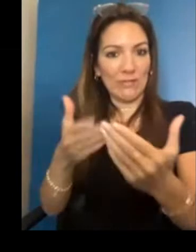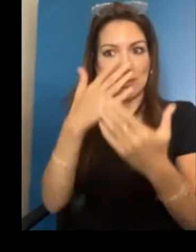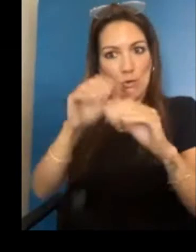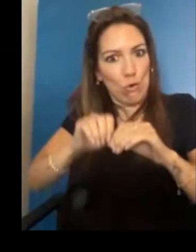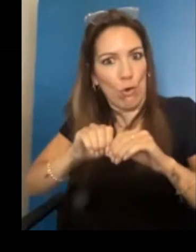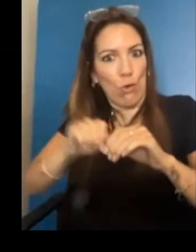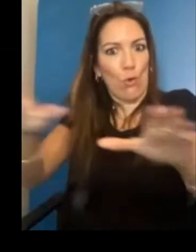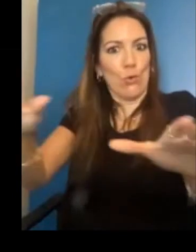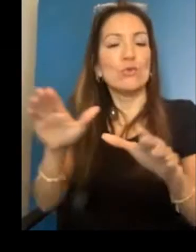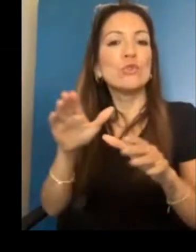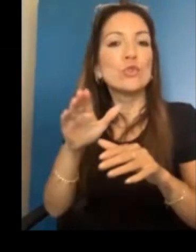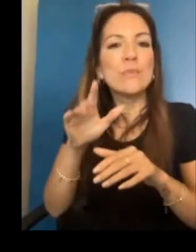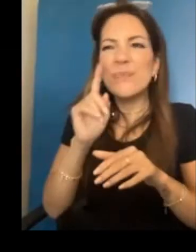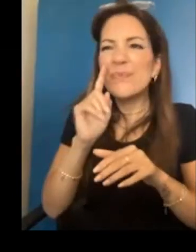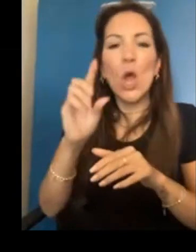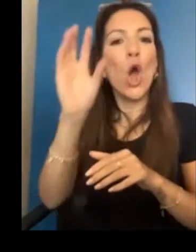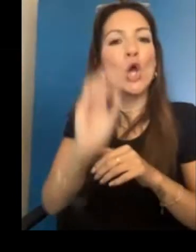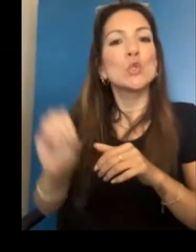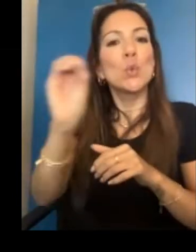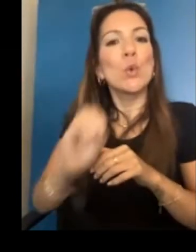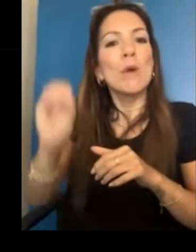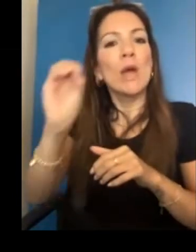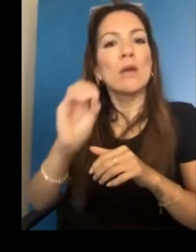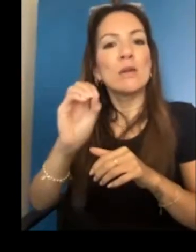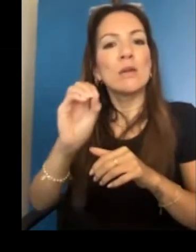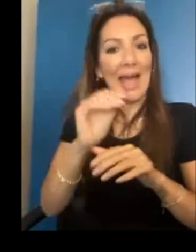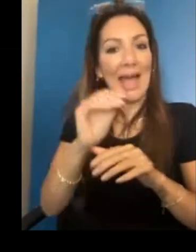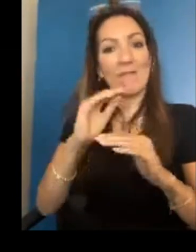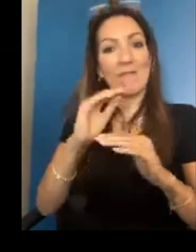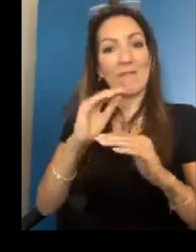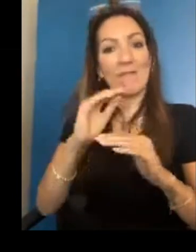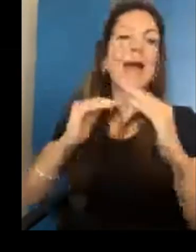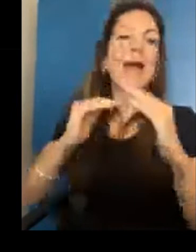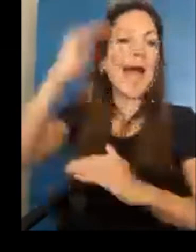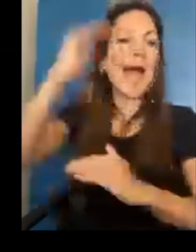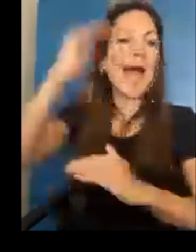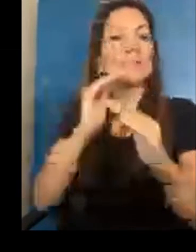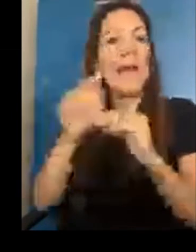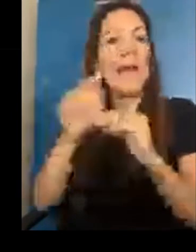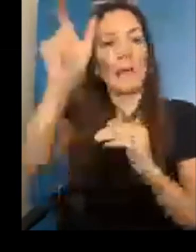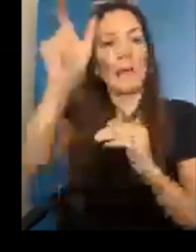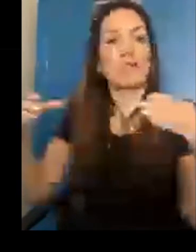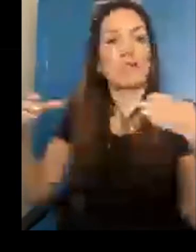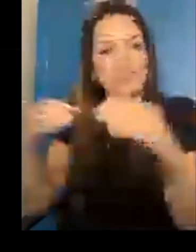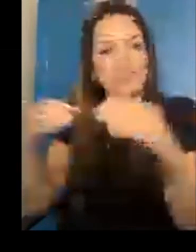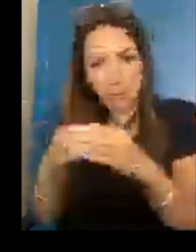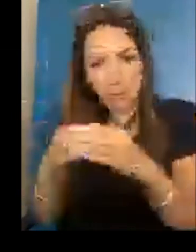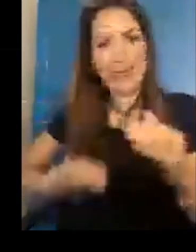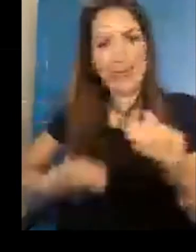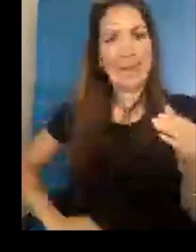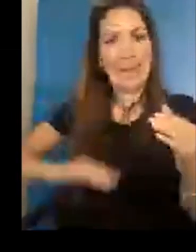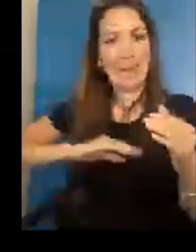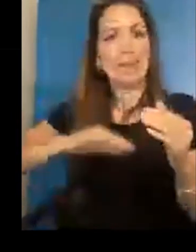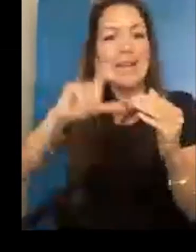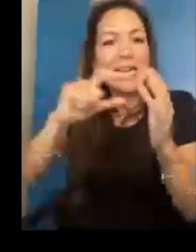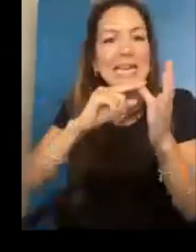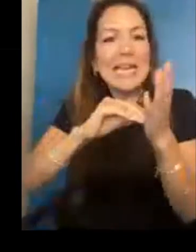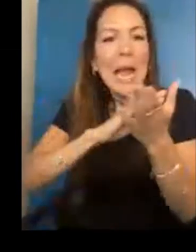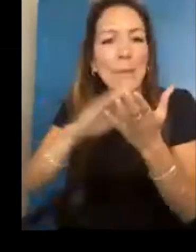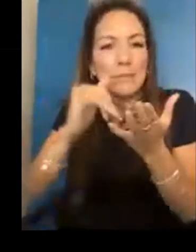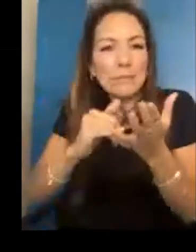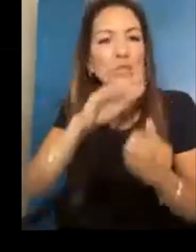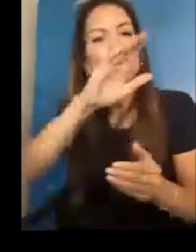October. So we have an adult outpatient department and a CAMS, which is children and young people's mental health